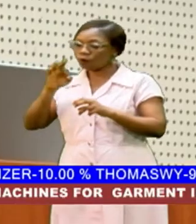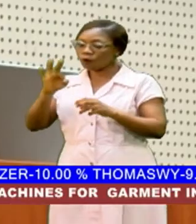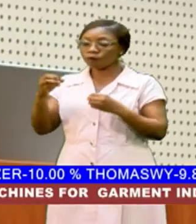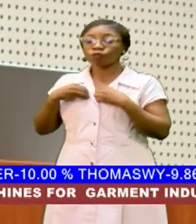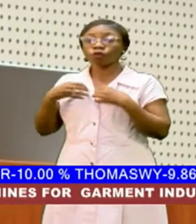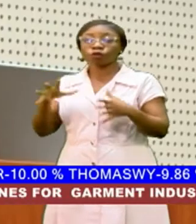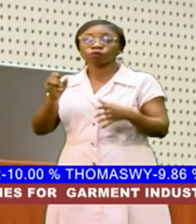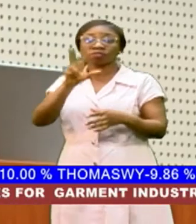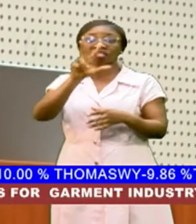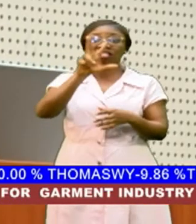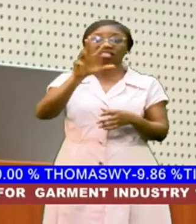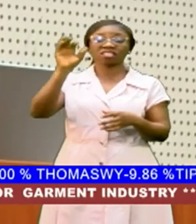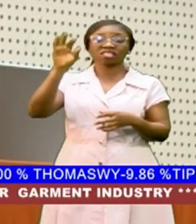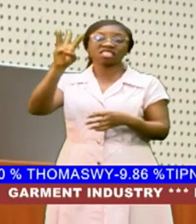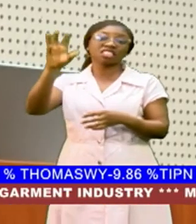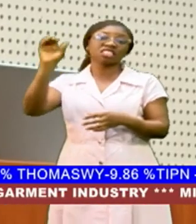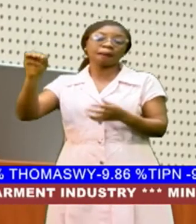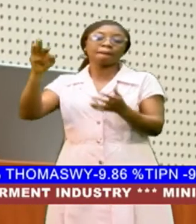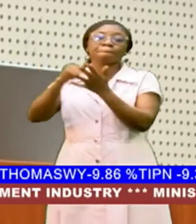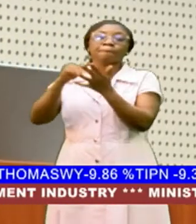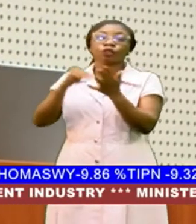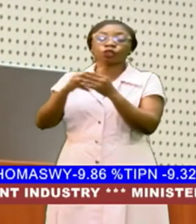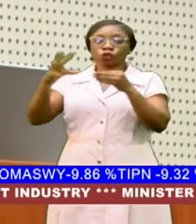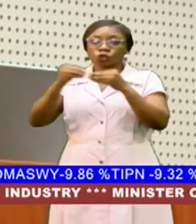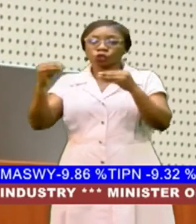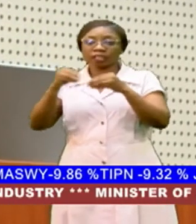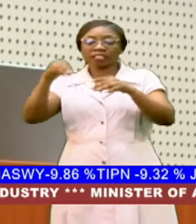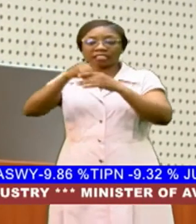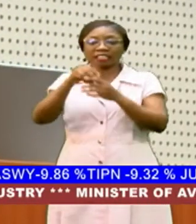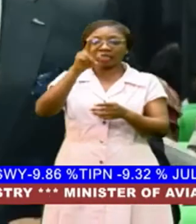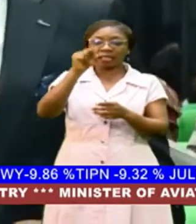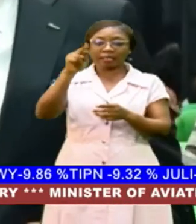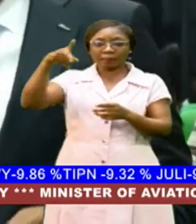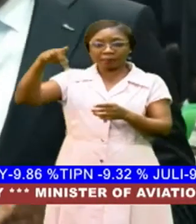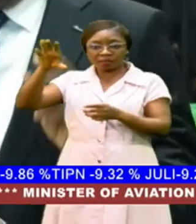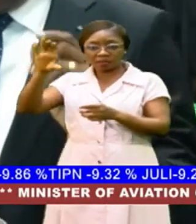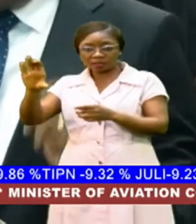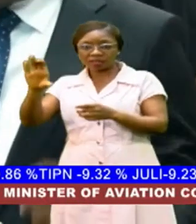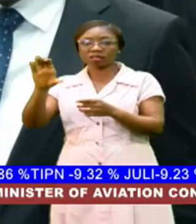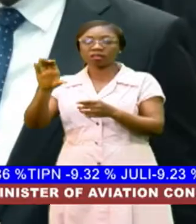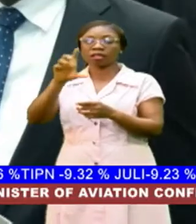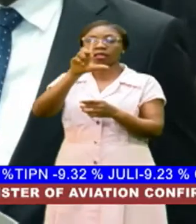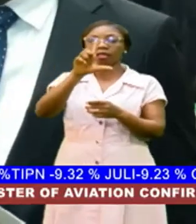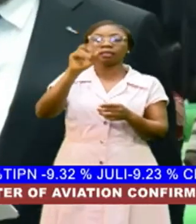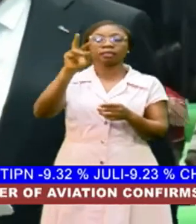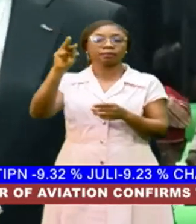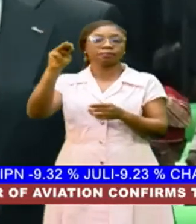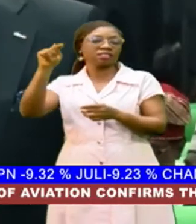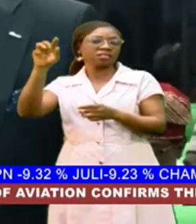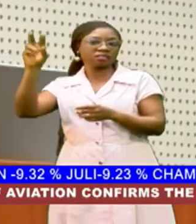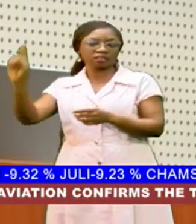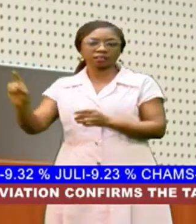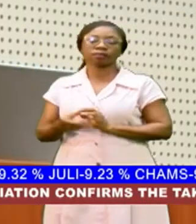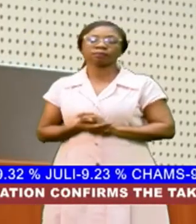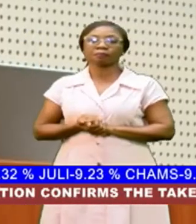of $60 billion revenue in NNPC Limited joint venture operations.